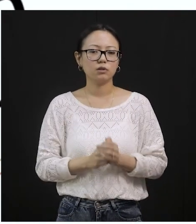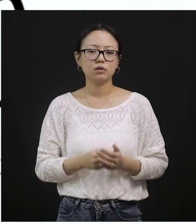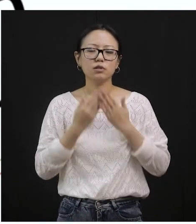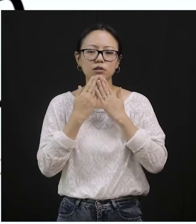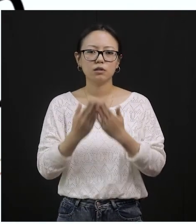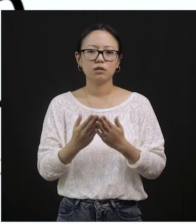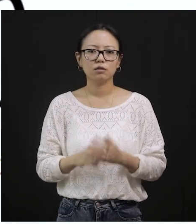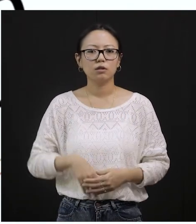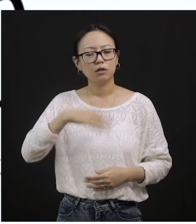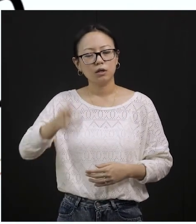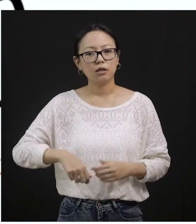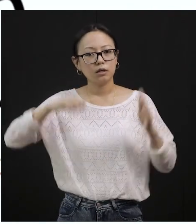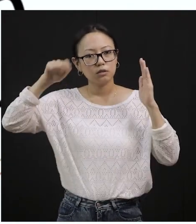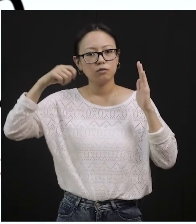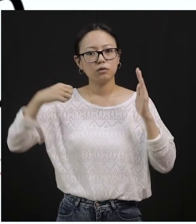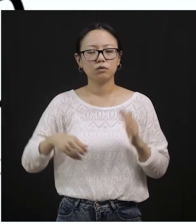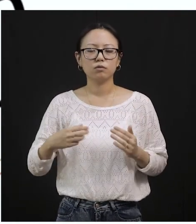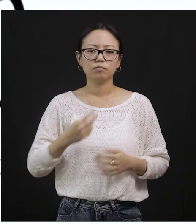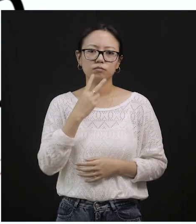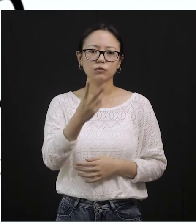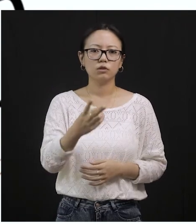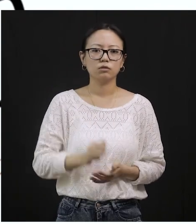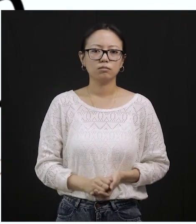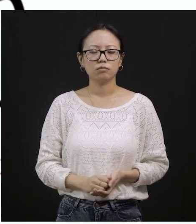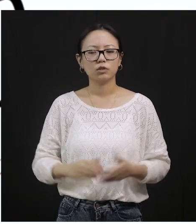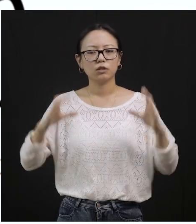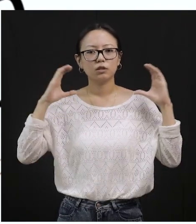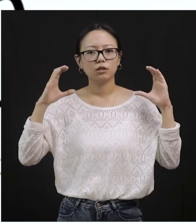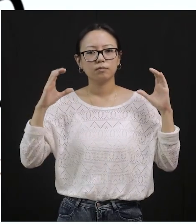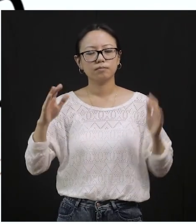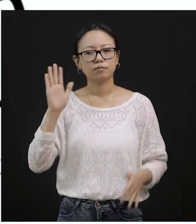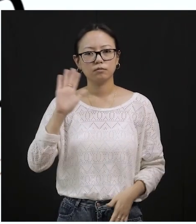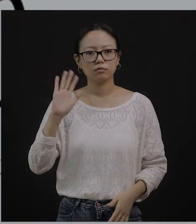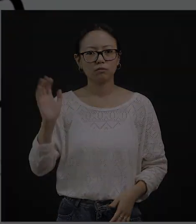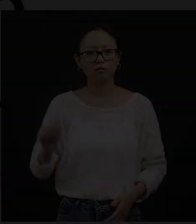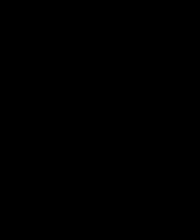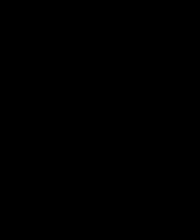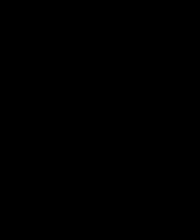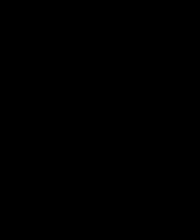all again in my next video. So till then, take care and bye-bye.